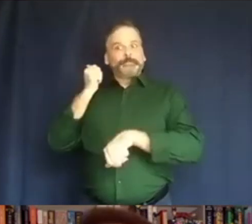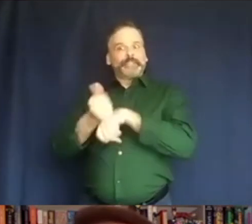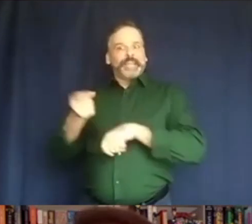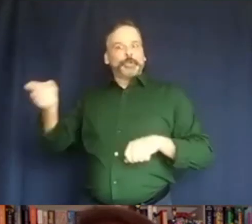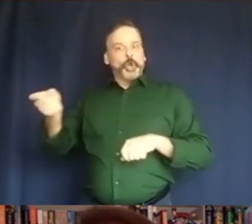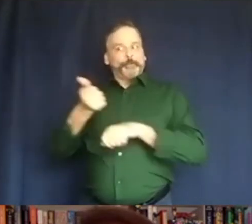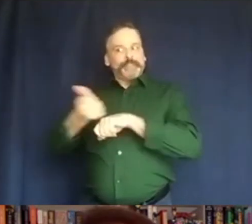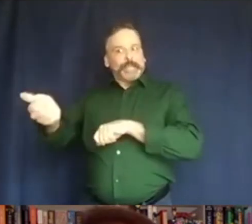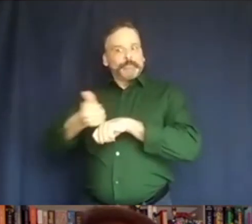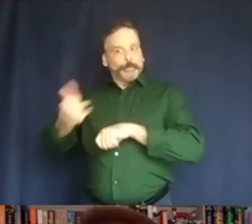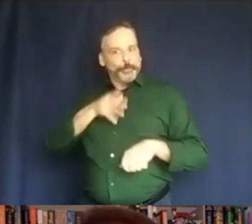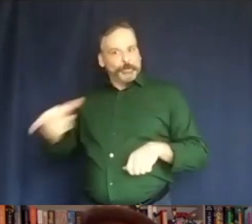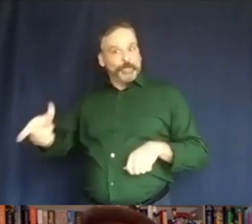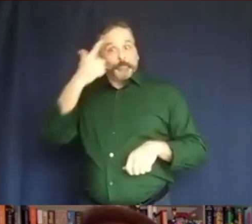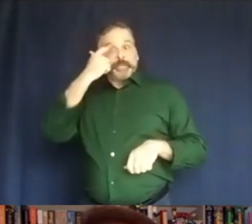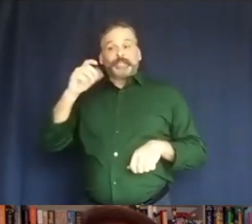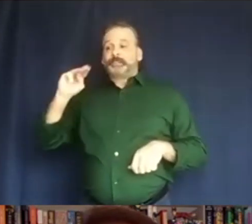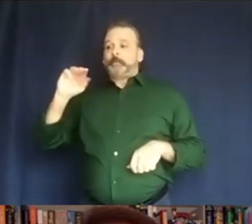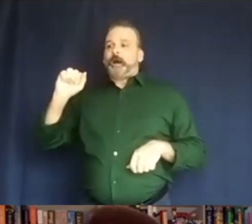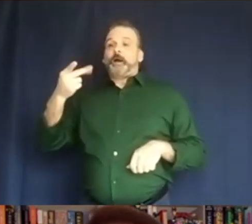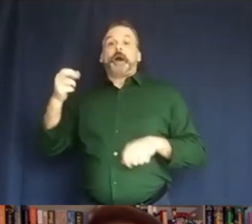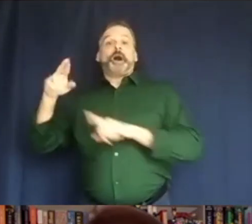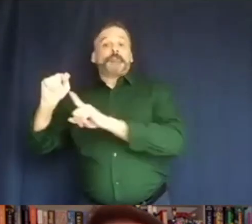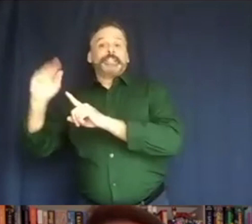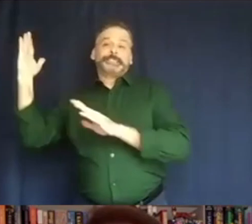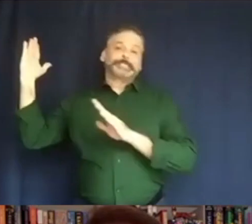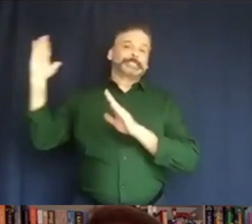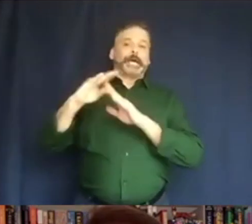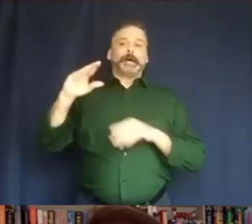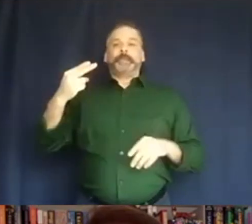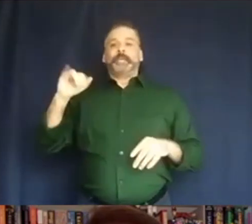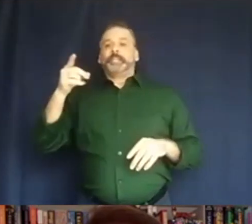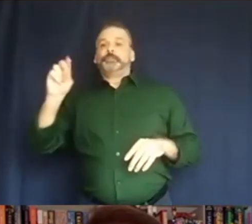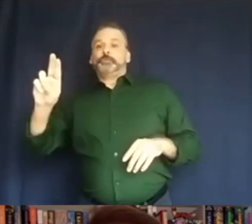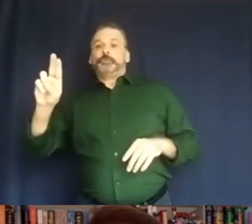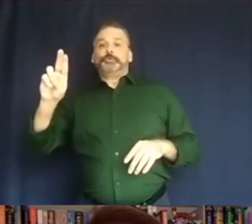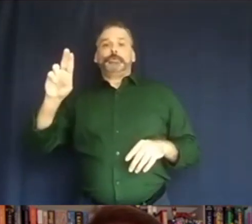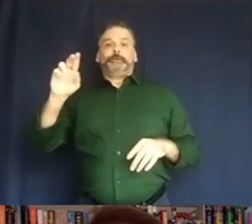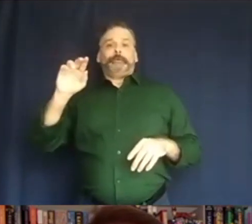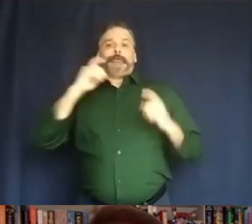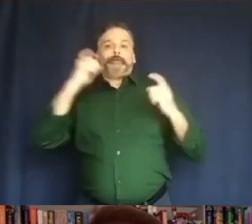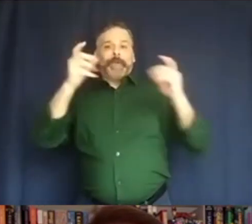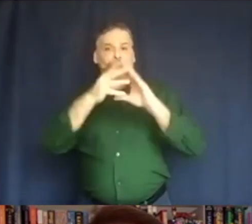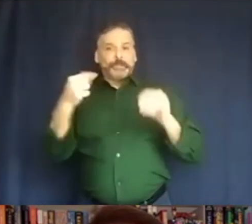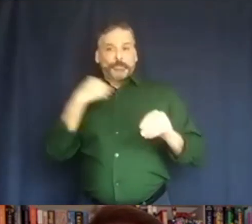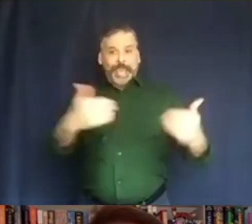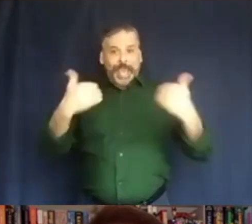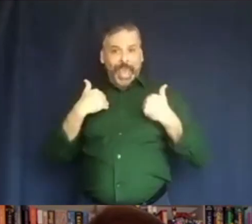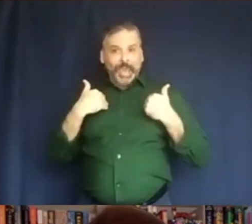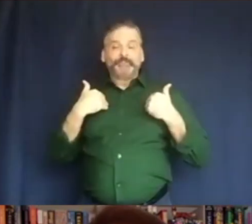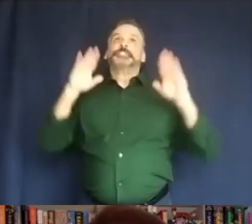because the Mahabharata is the greatest Hindu epic we have, it is a really great introduction to the Mahabharata. It's a